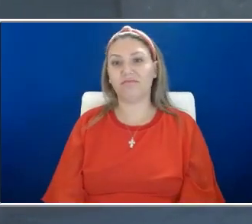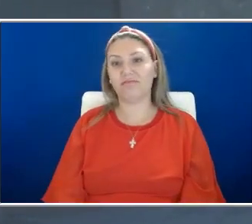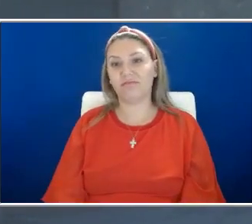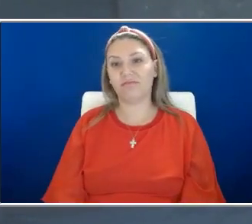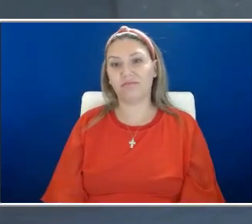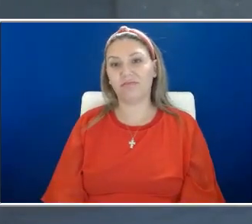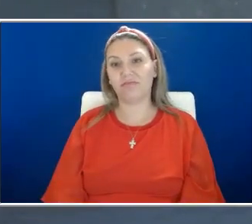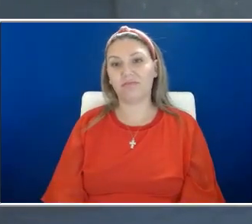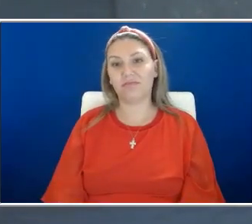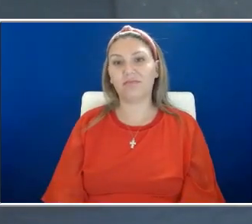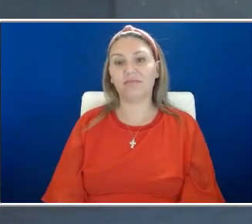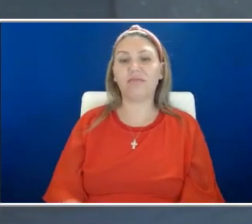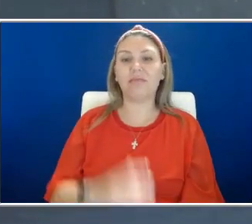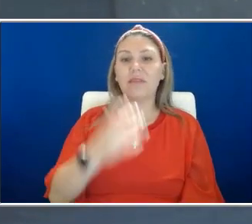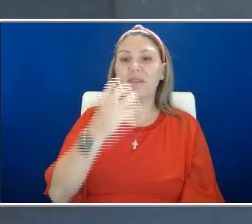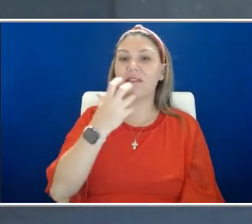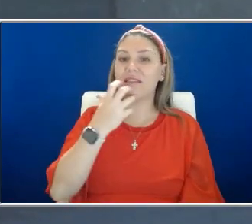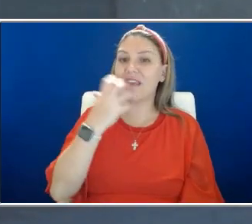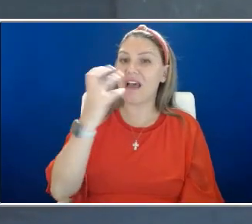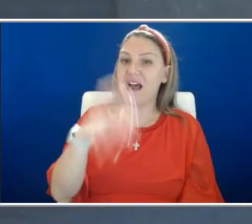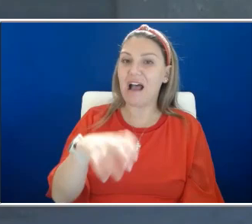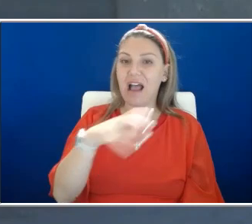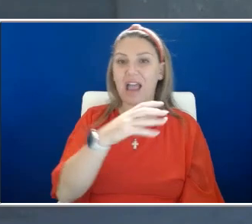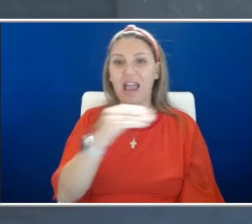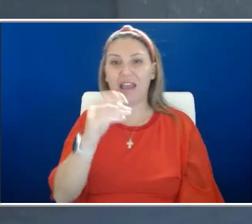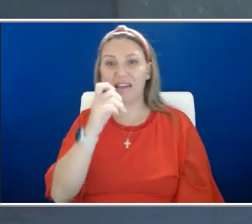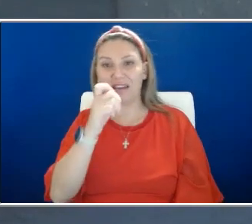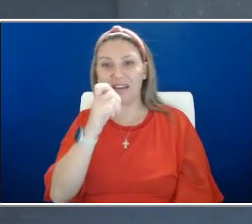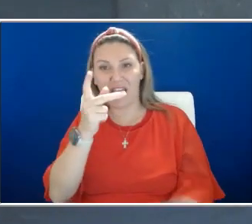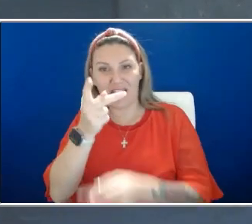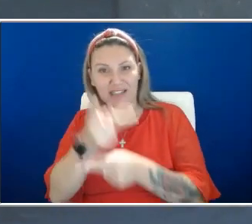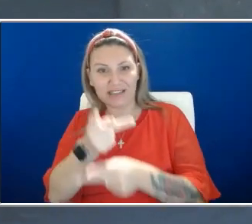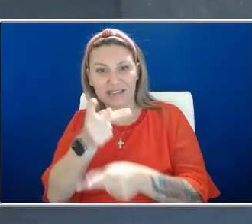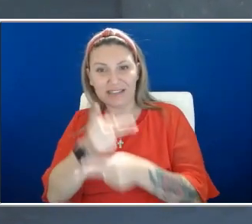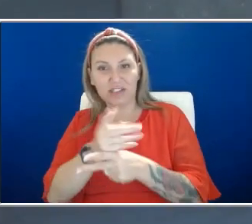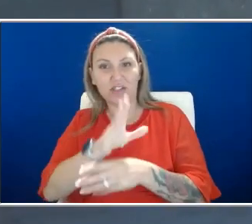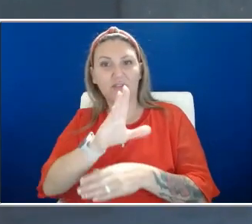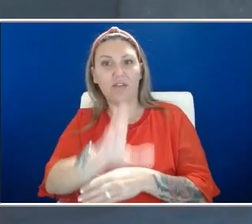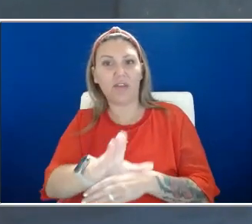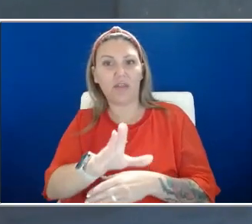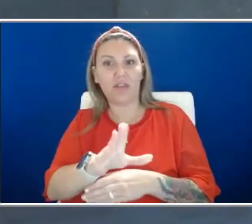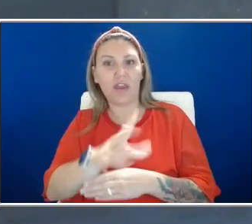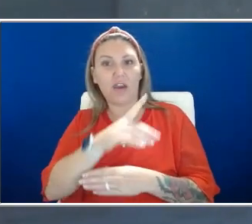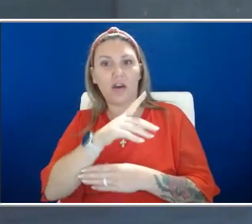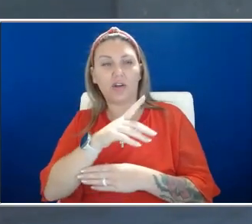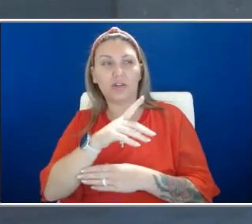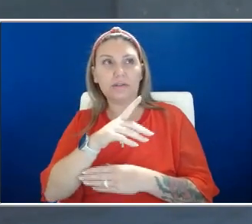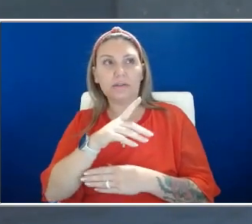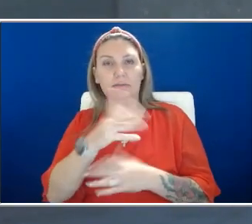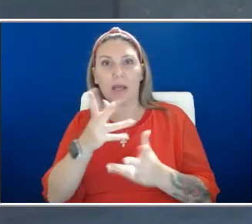hot, being hot and not taking care of their hydration and